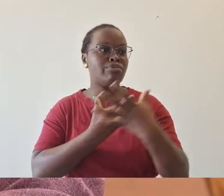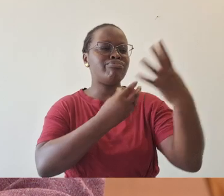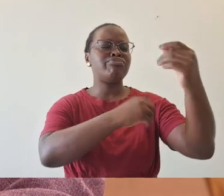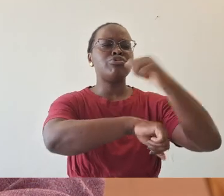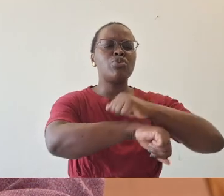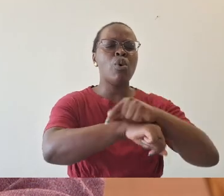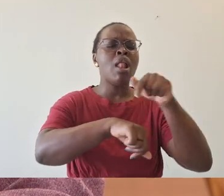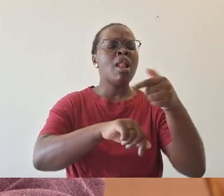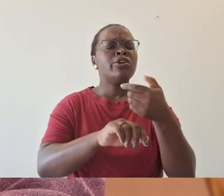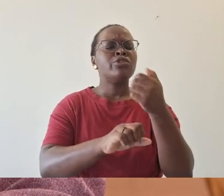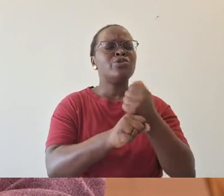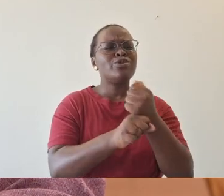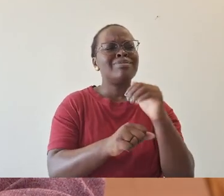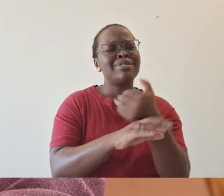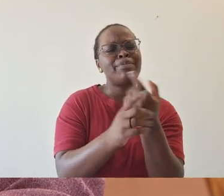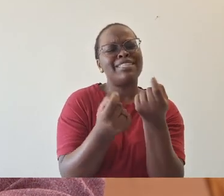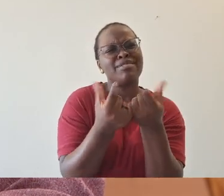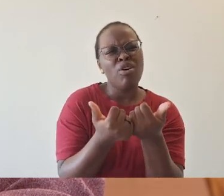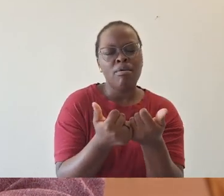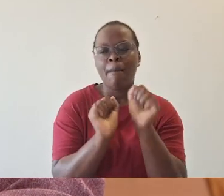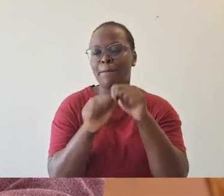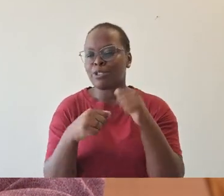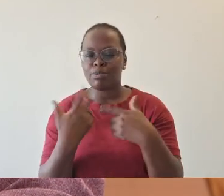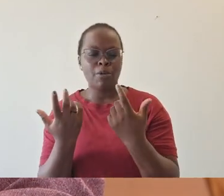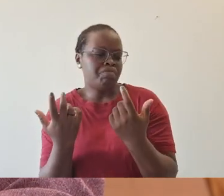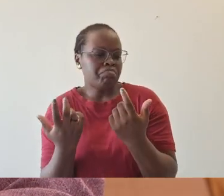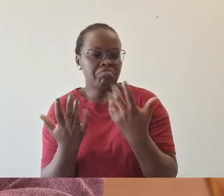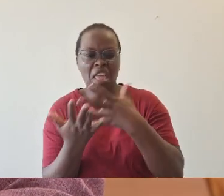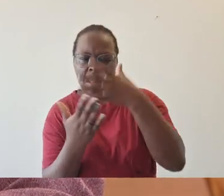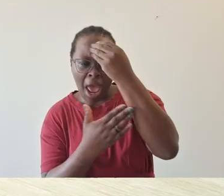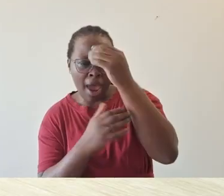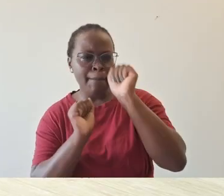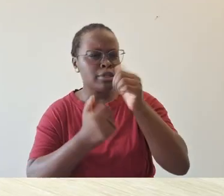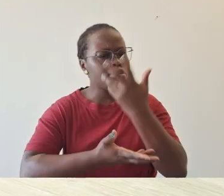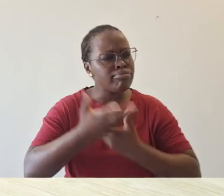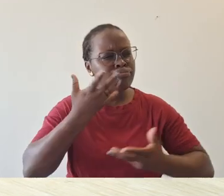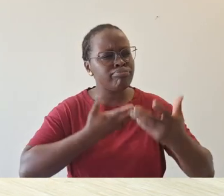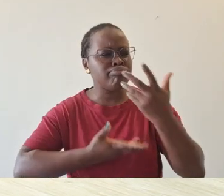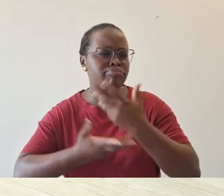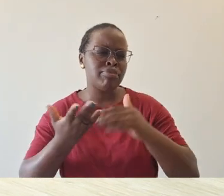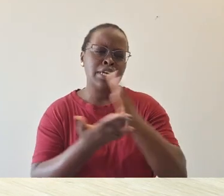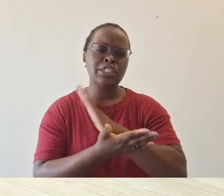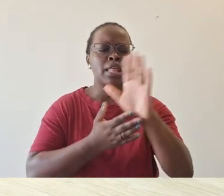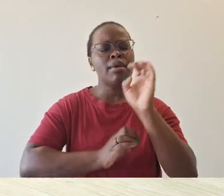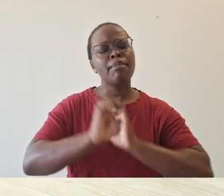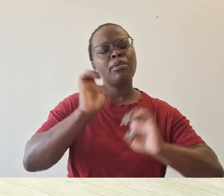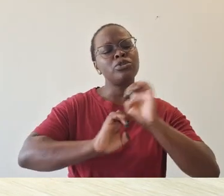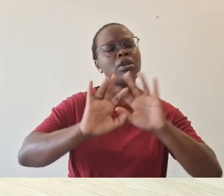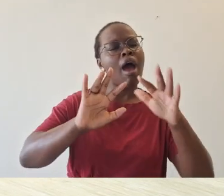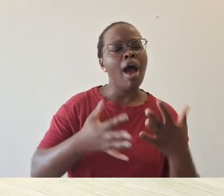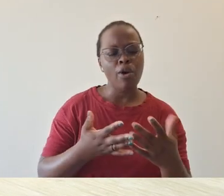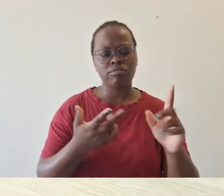really needs to be well structured. And it's not just about learning, it's also looking to the social emotional well-being. And we tested two things with this particular